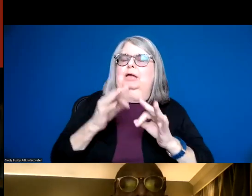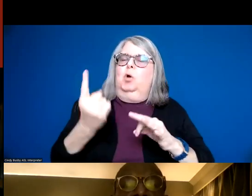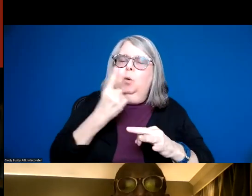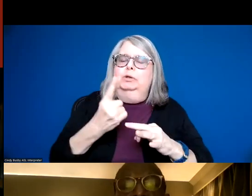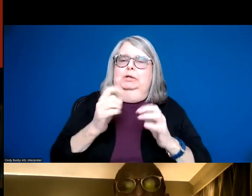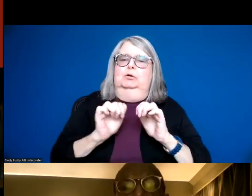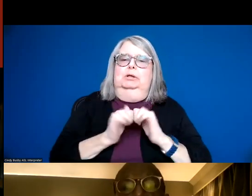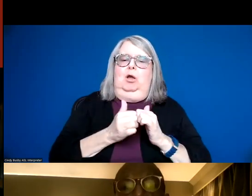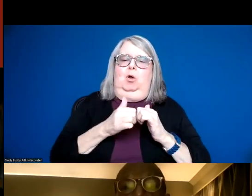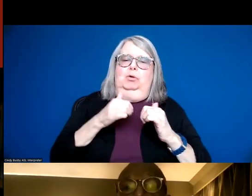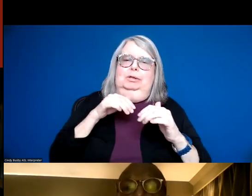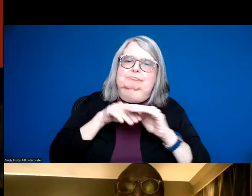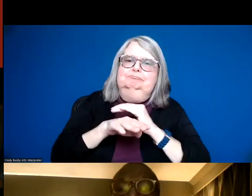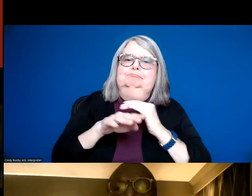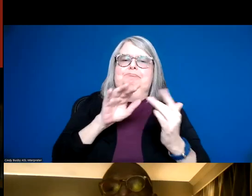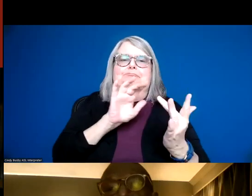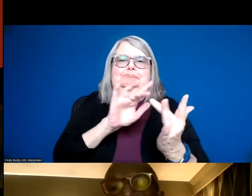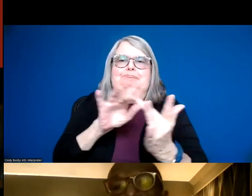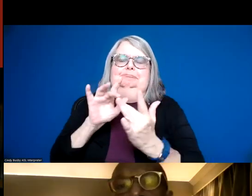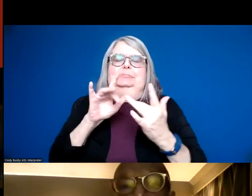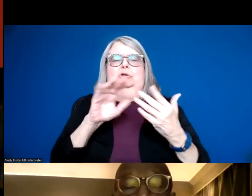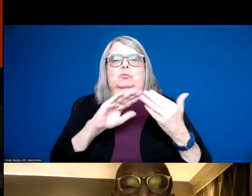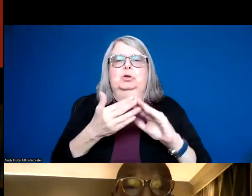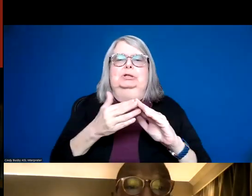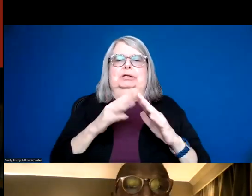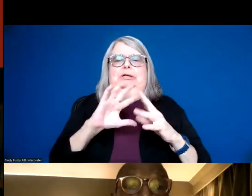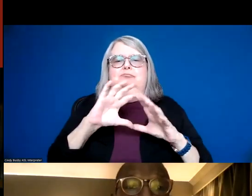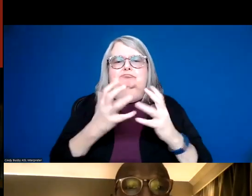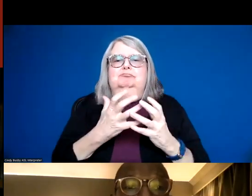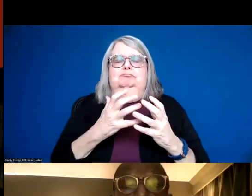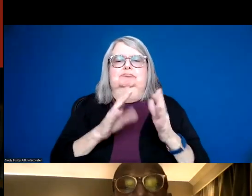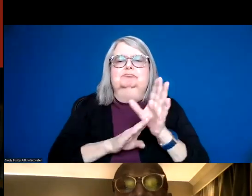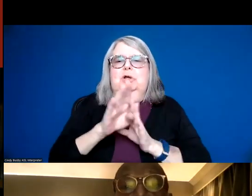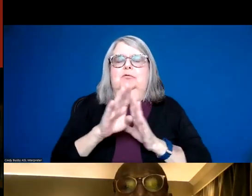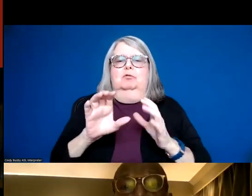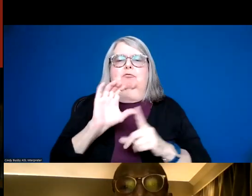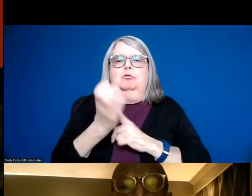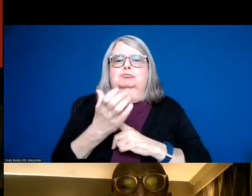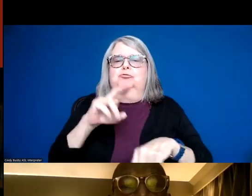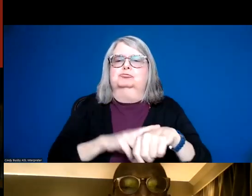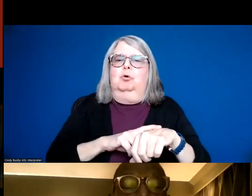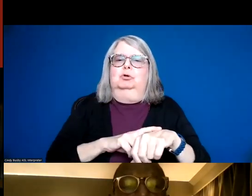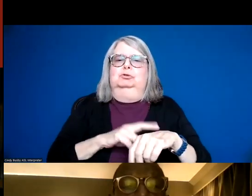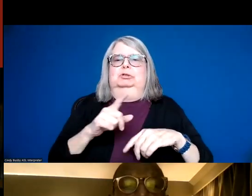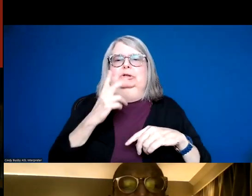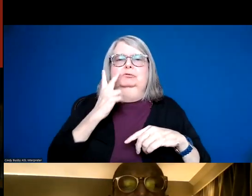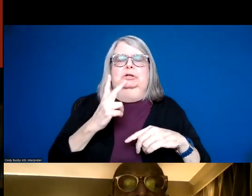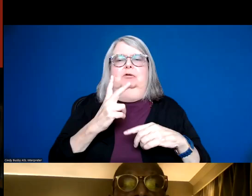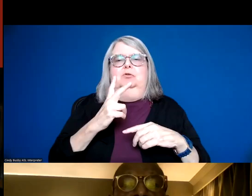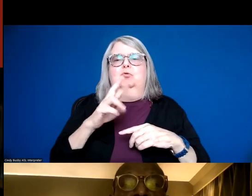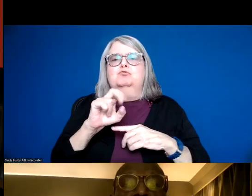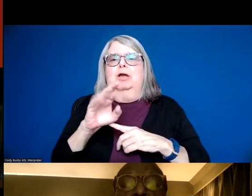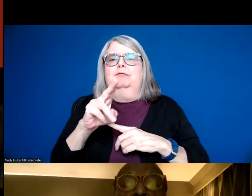the community. They shape the religious and cultural norms, as well as help-seeking behavior. They're viewed as a place of refuge and healing.